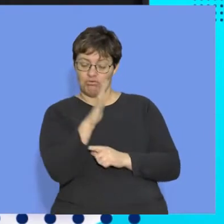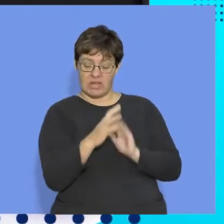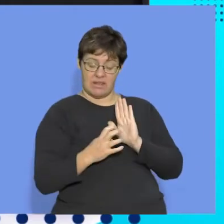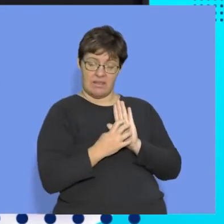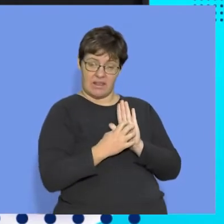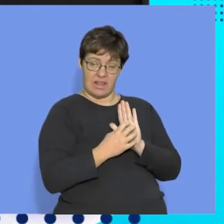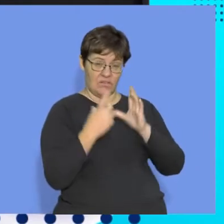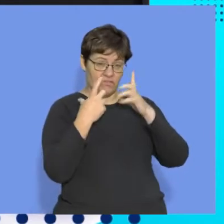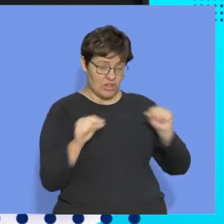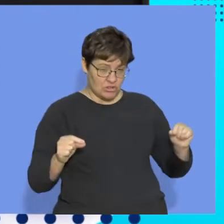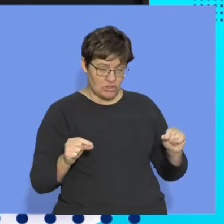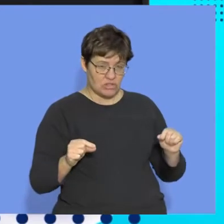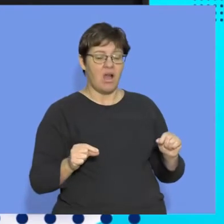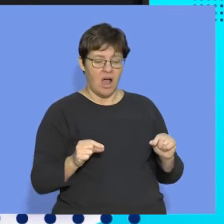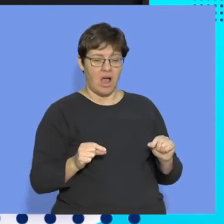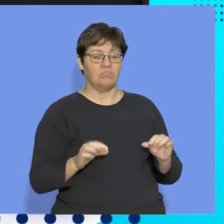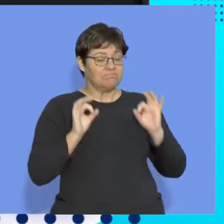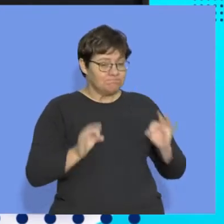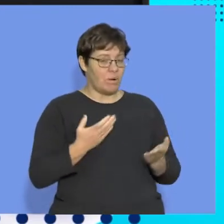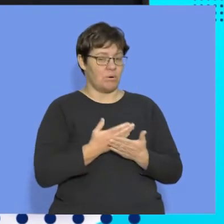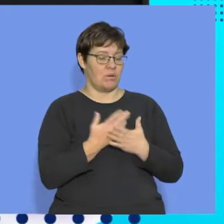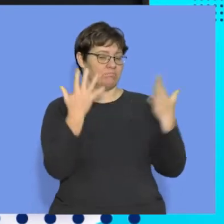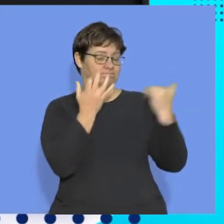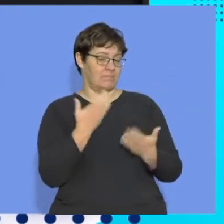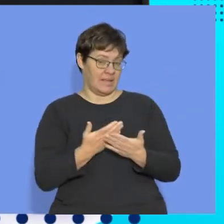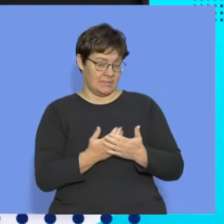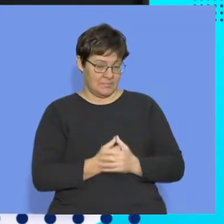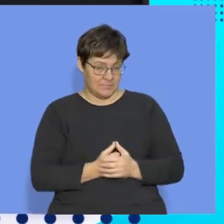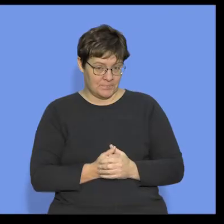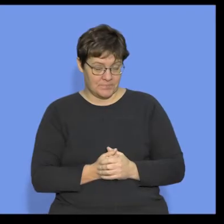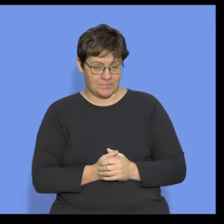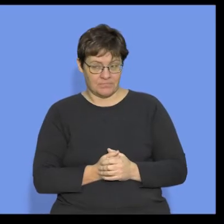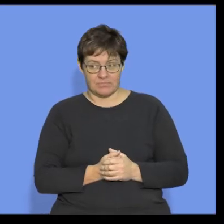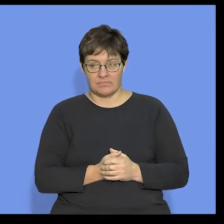I'm able to calculate the actual probability. So let's aim by completing that first.